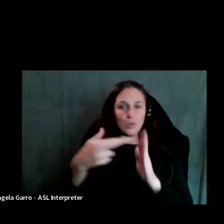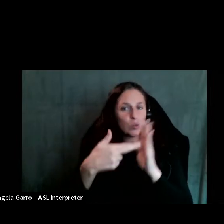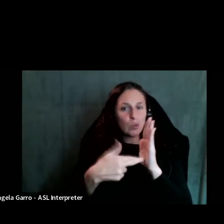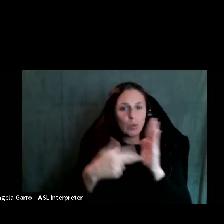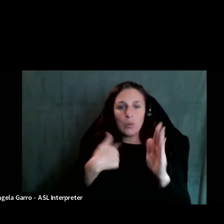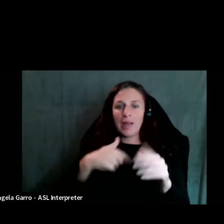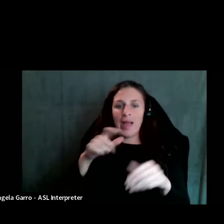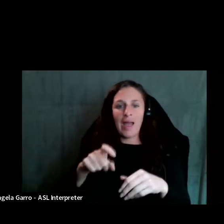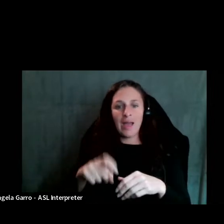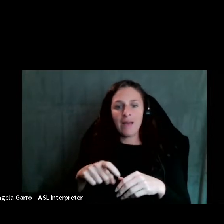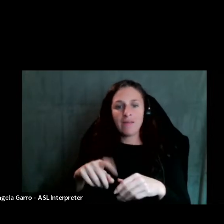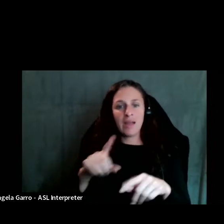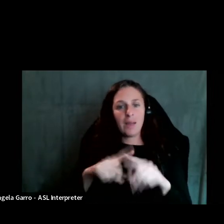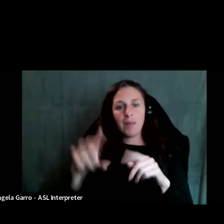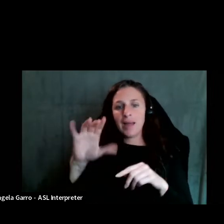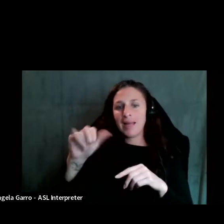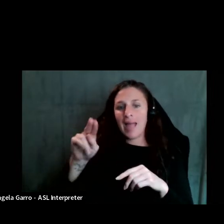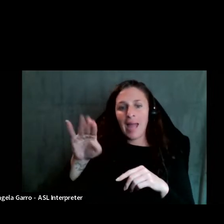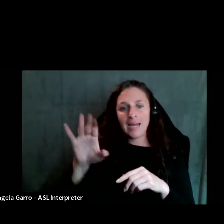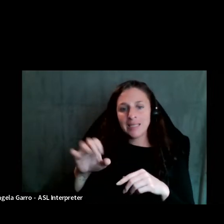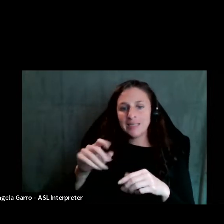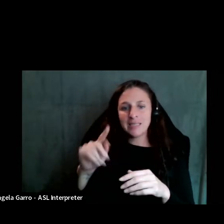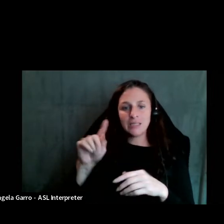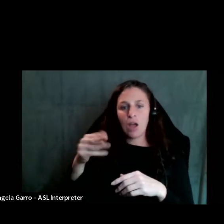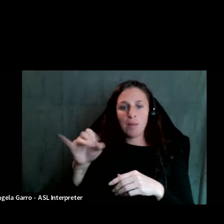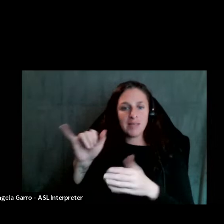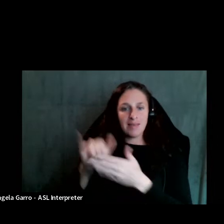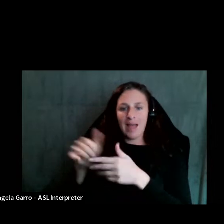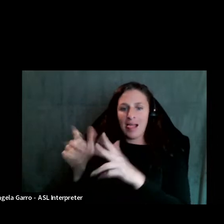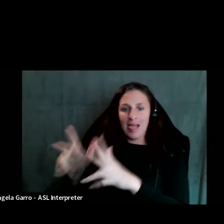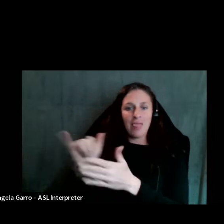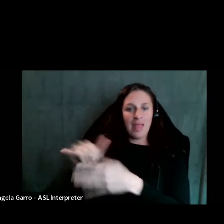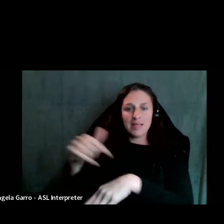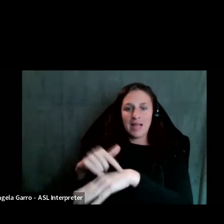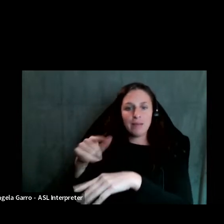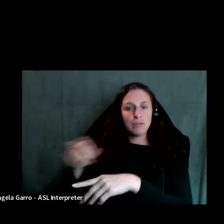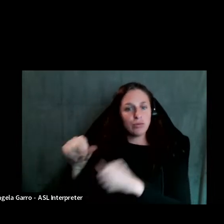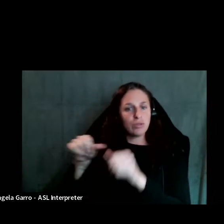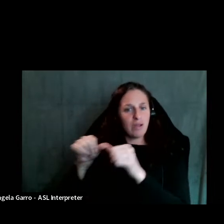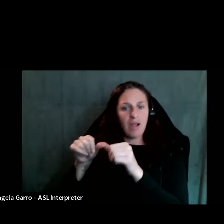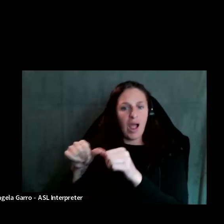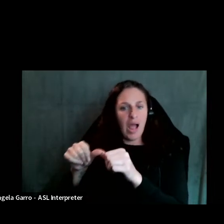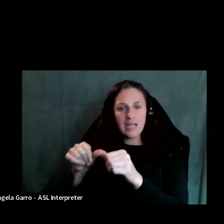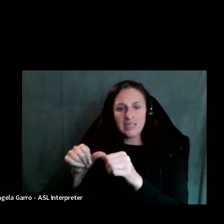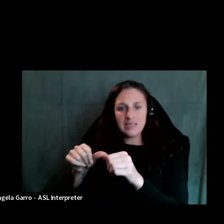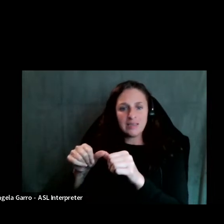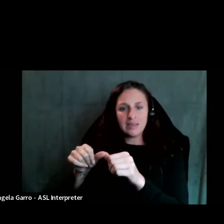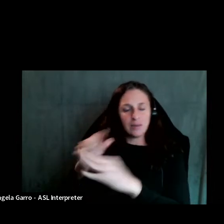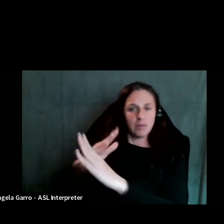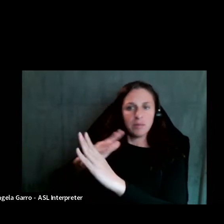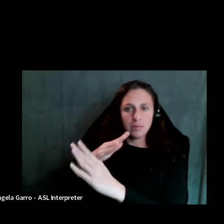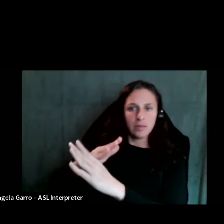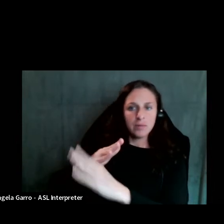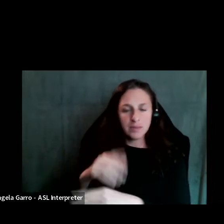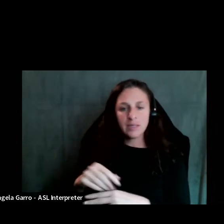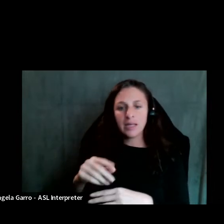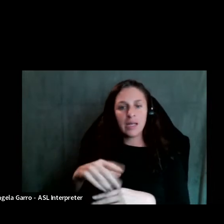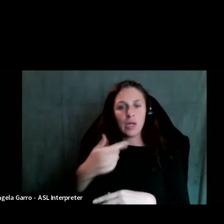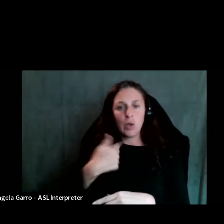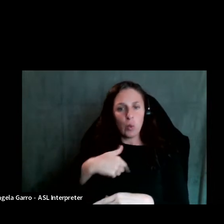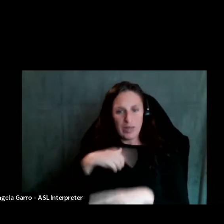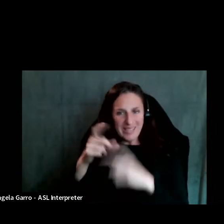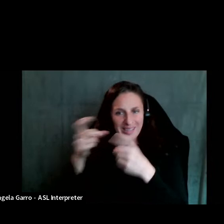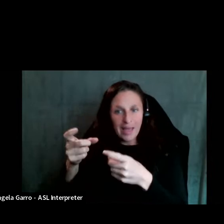in Right, California. but Candace Thomas was not allowed that time. She was constantly being abrupted. It gavelled to not. We